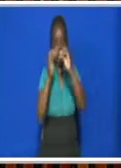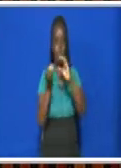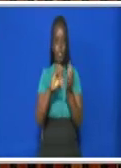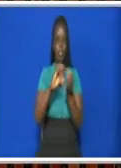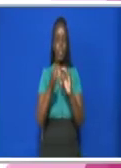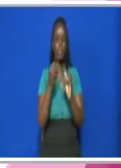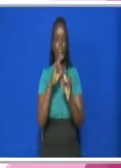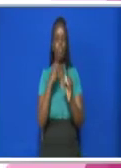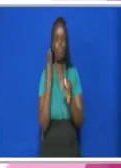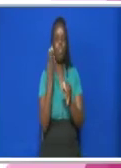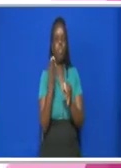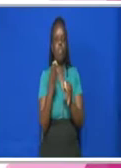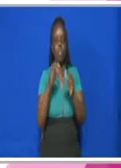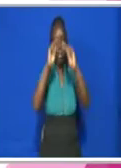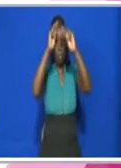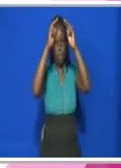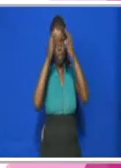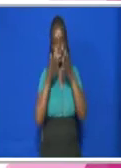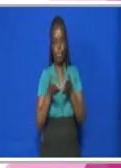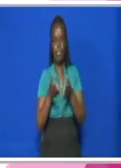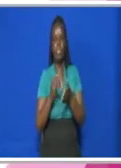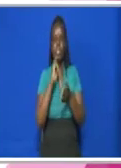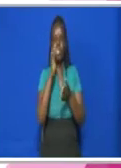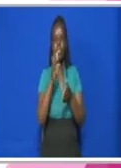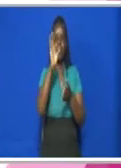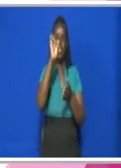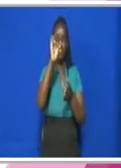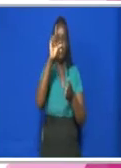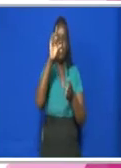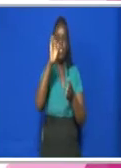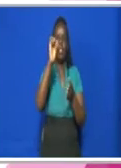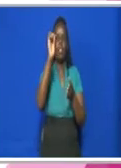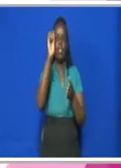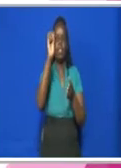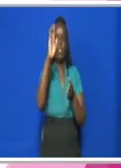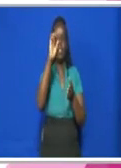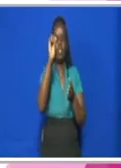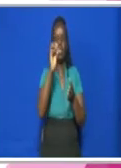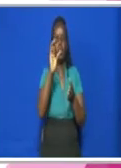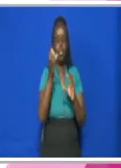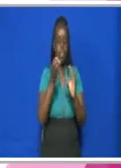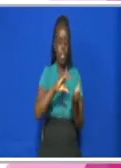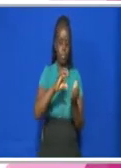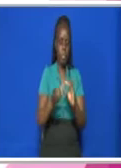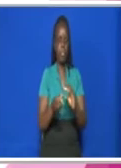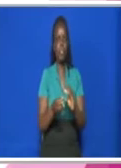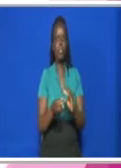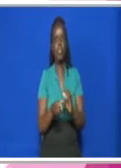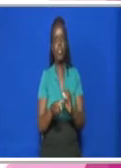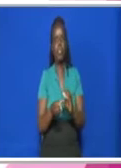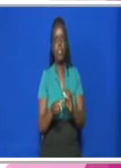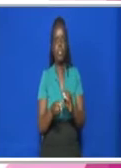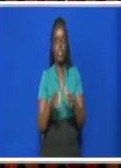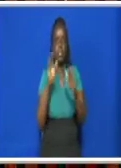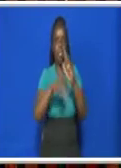4. Our topic of today is electrochemistry under the subtopic electrochemical